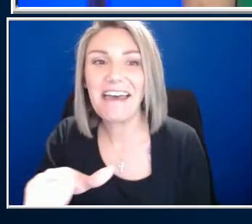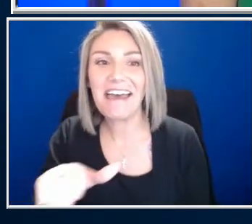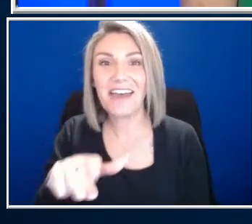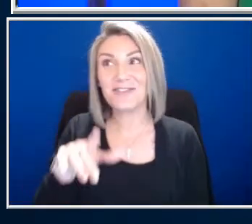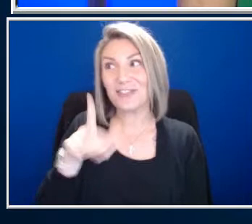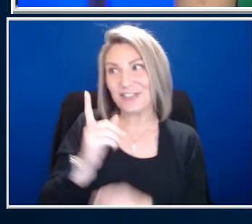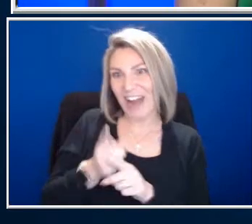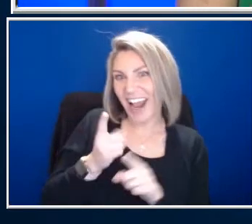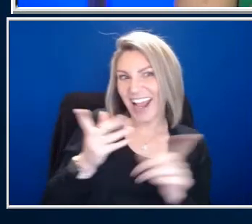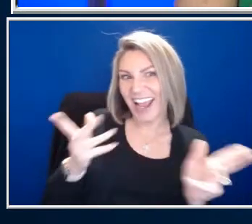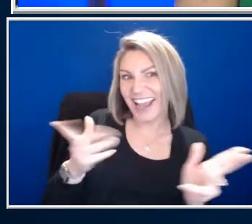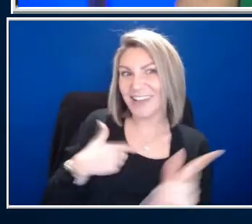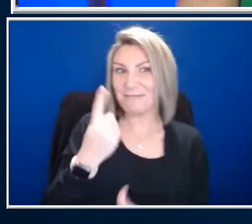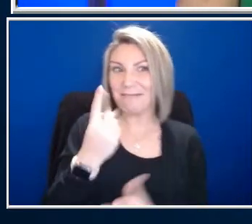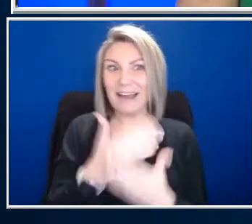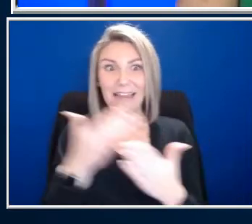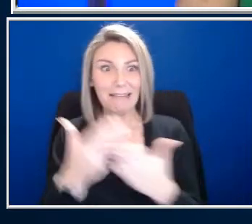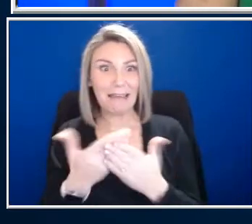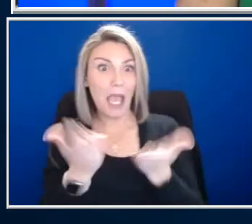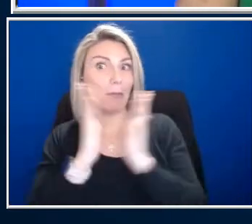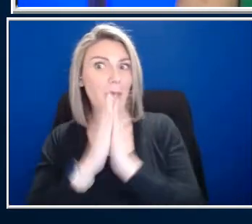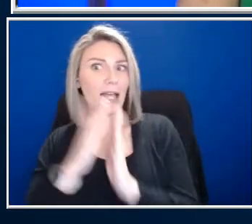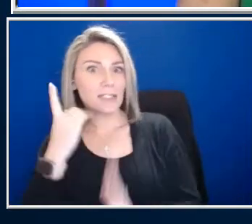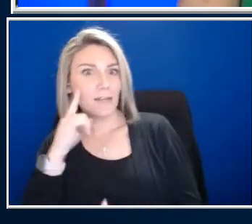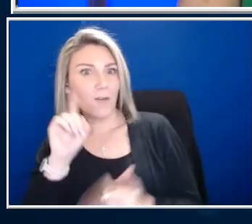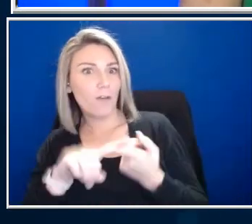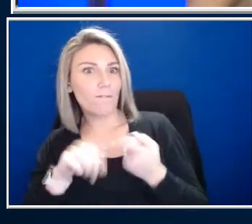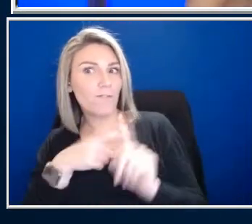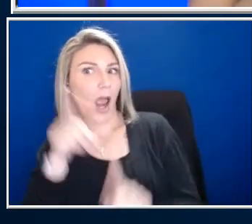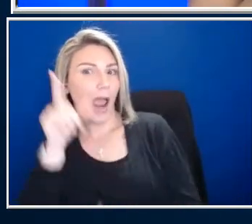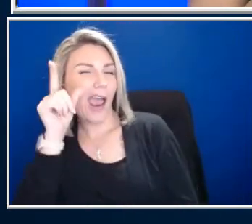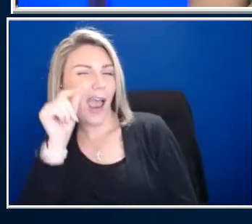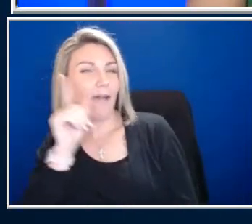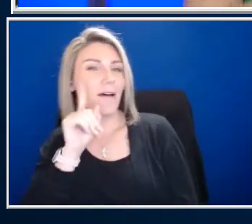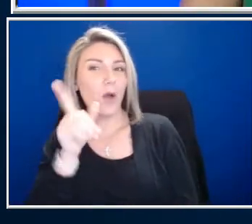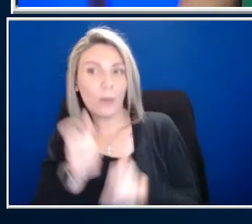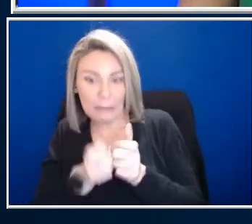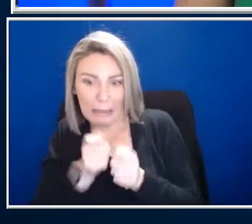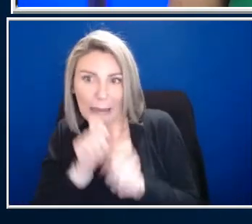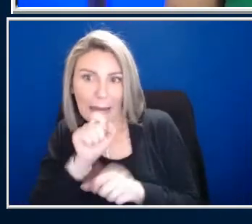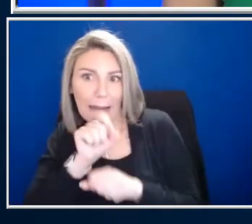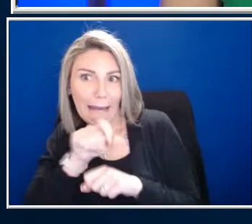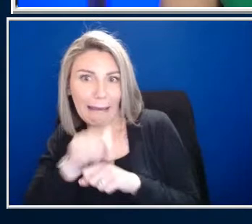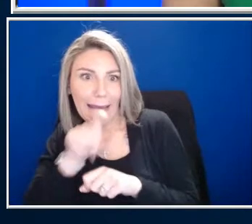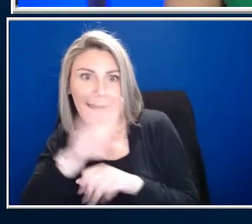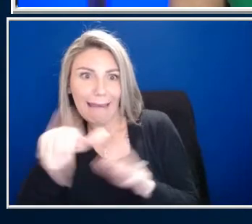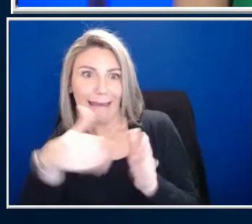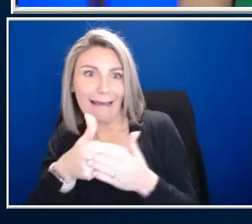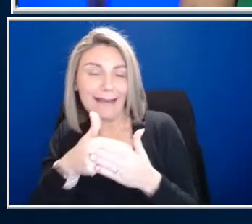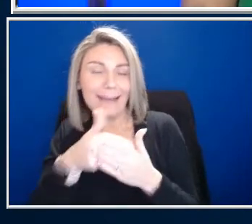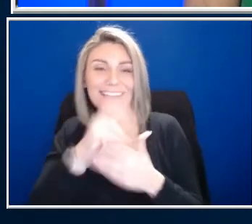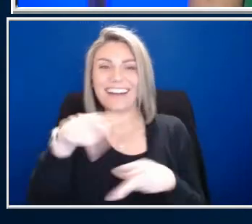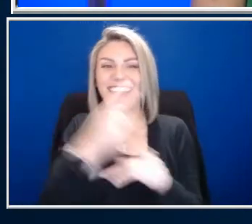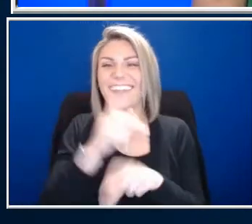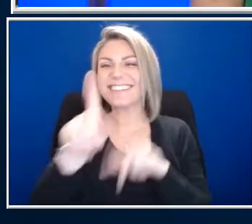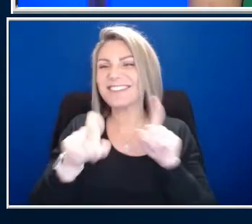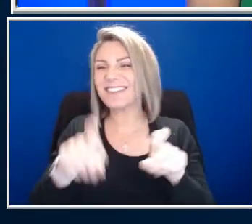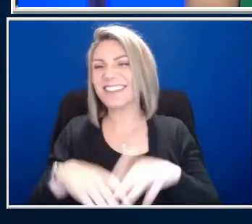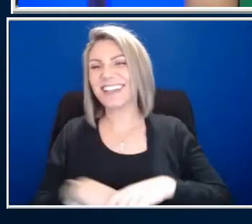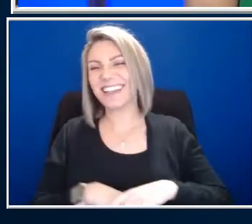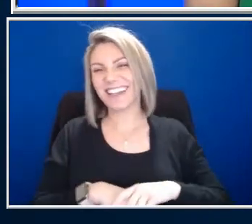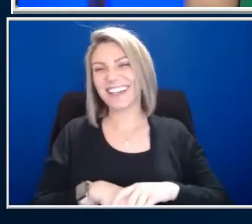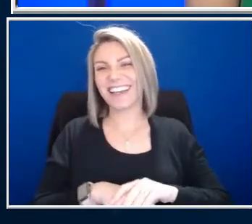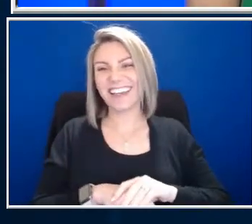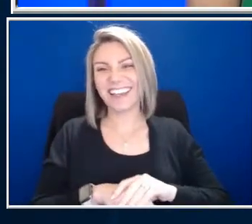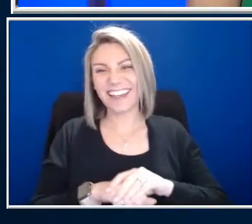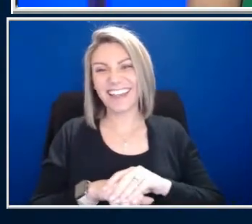This is going to be one of those. I'm asking for a friend. So I'll be blowing up your phone, asking you all sorts of questions. As someone who couldn't sleep last